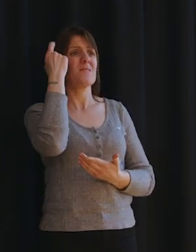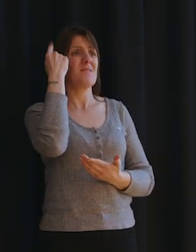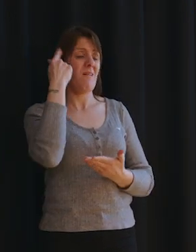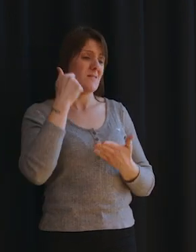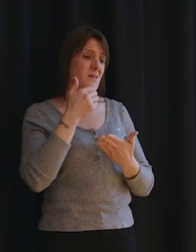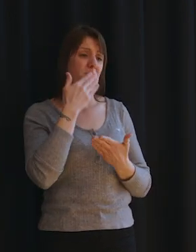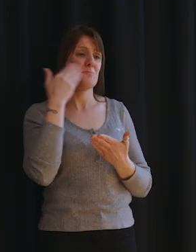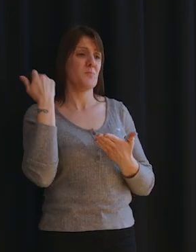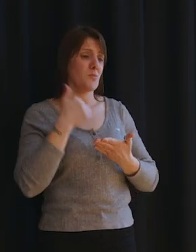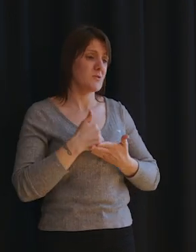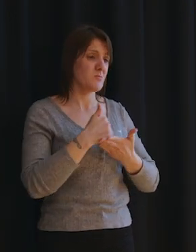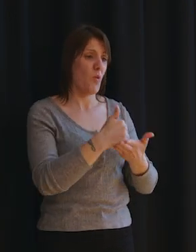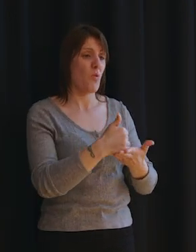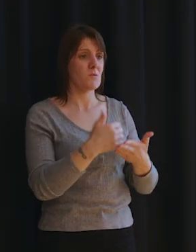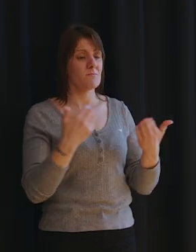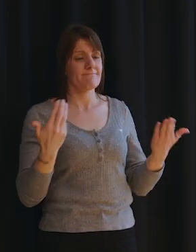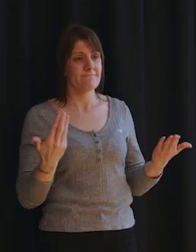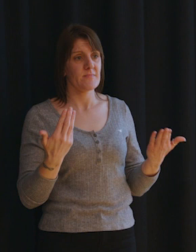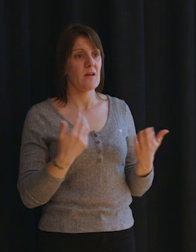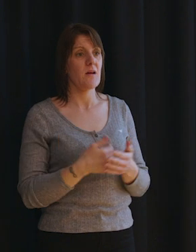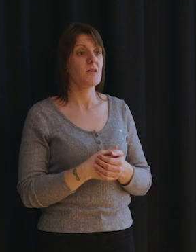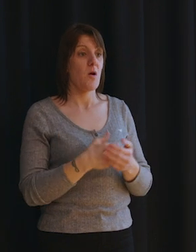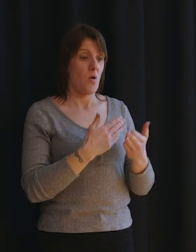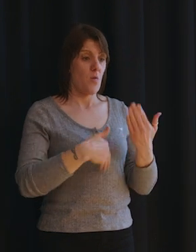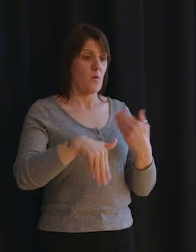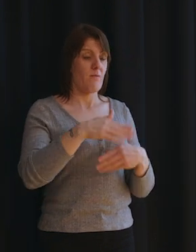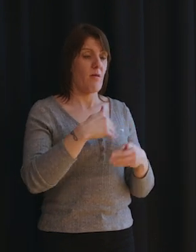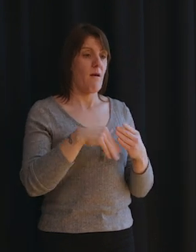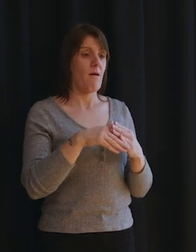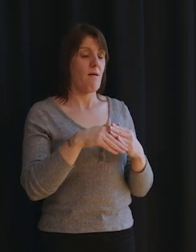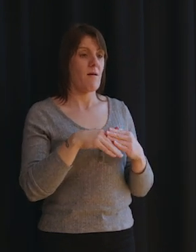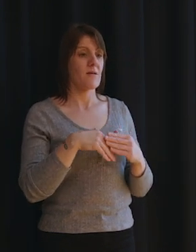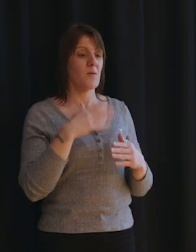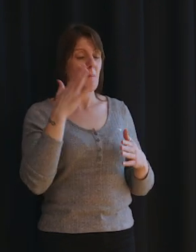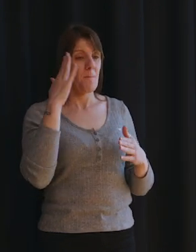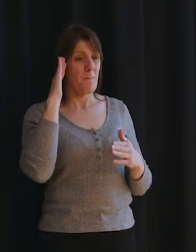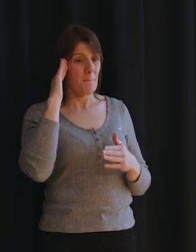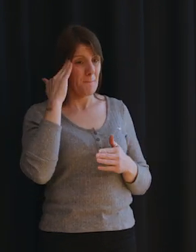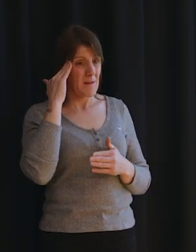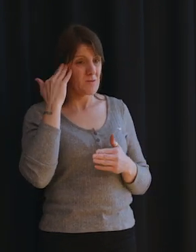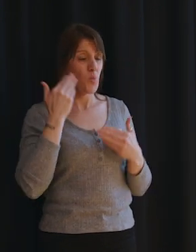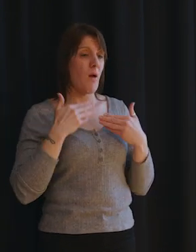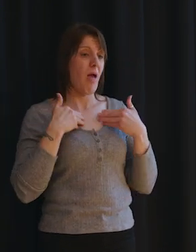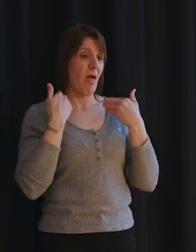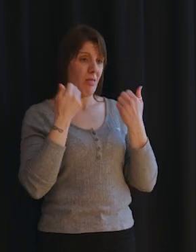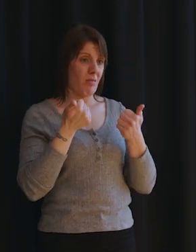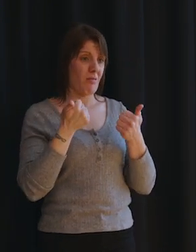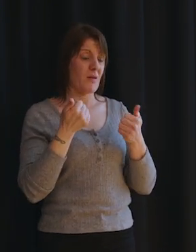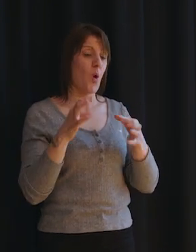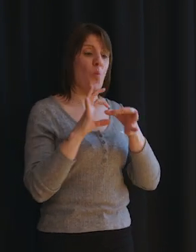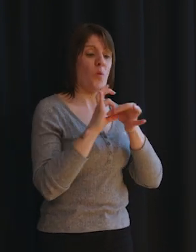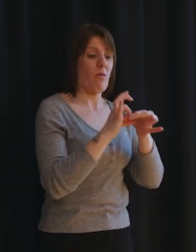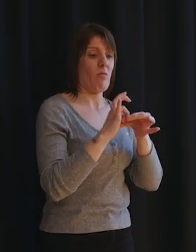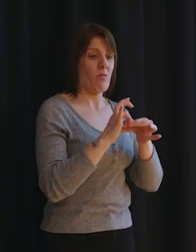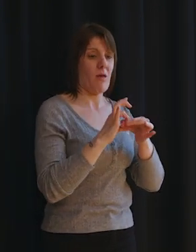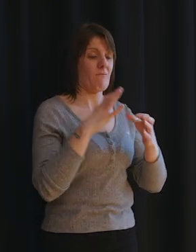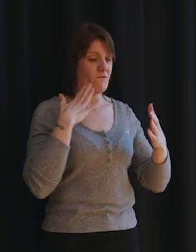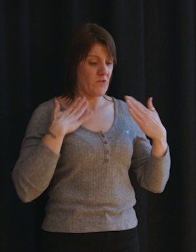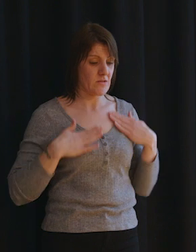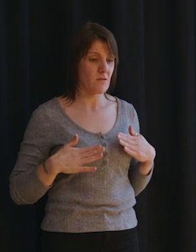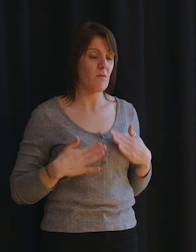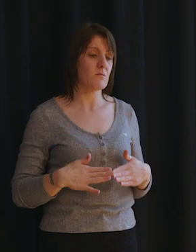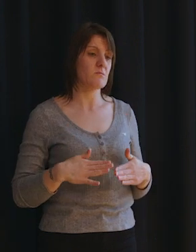as well. And within that can also become co-occurring physical and mental health conditions as well. So there's a lot